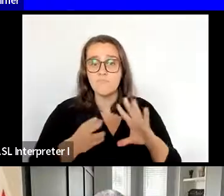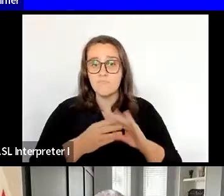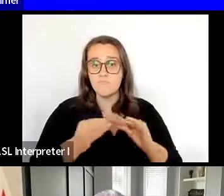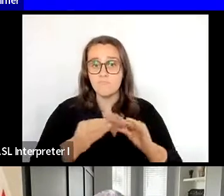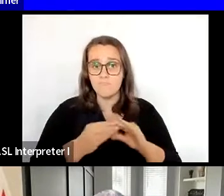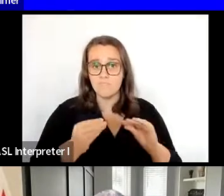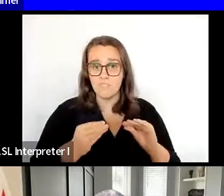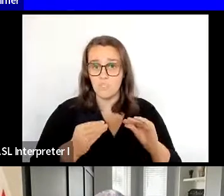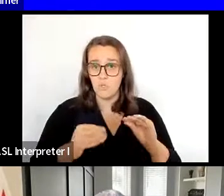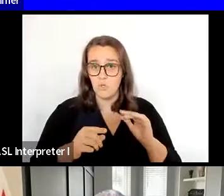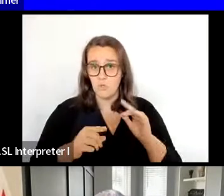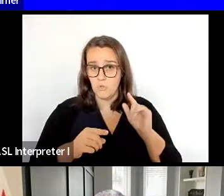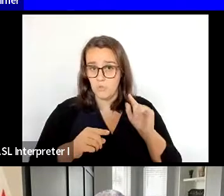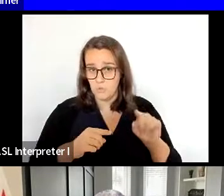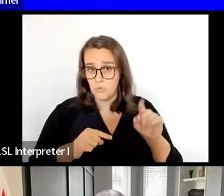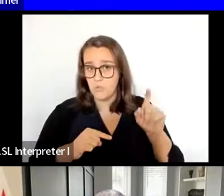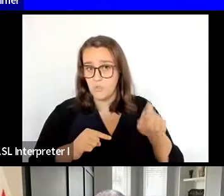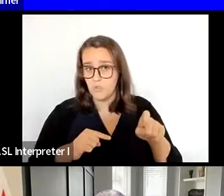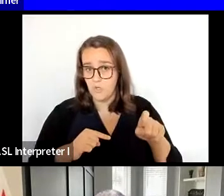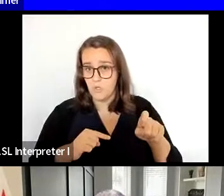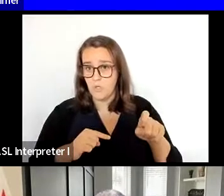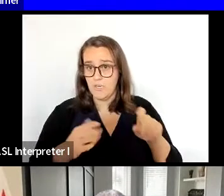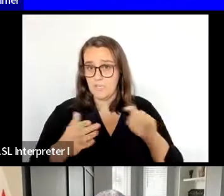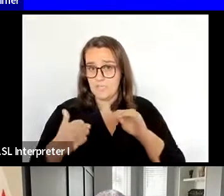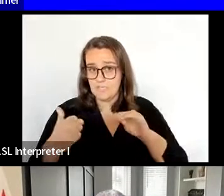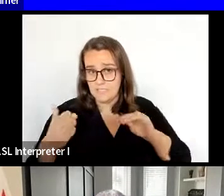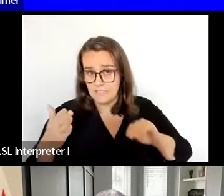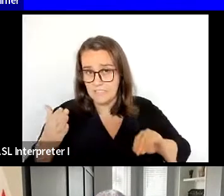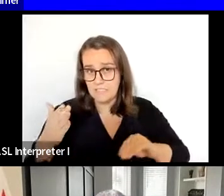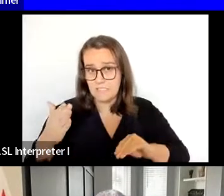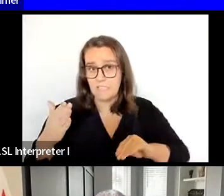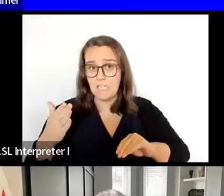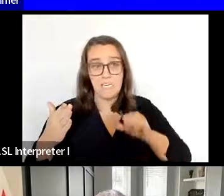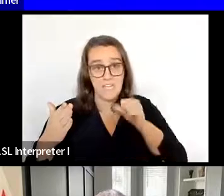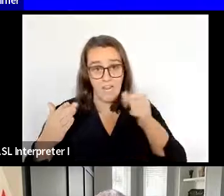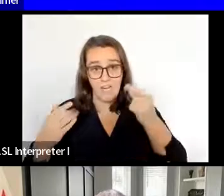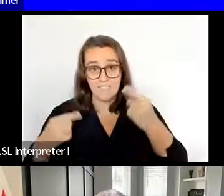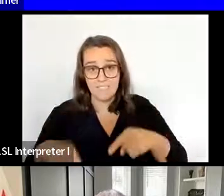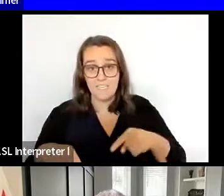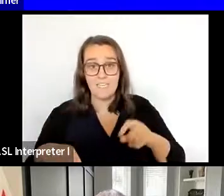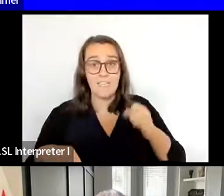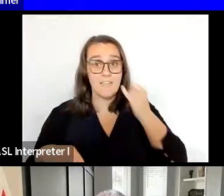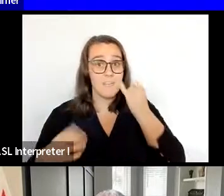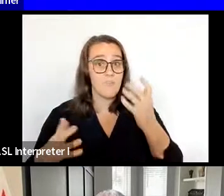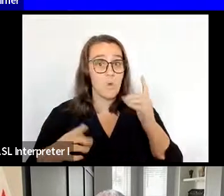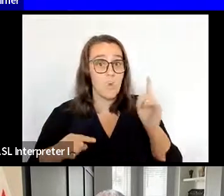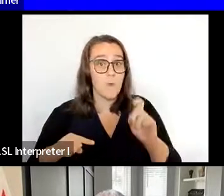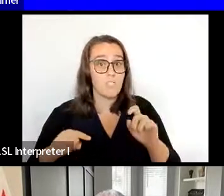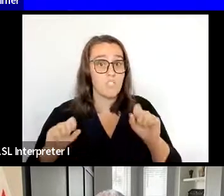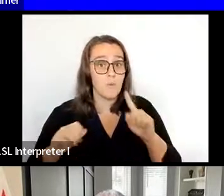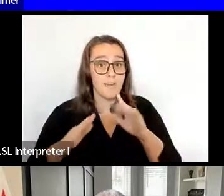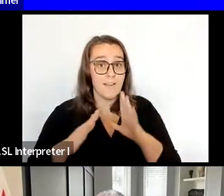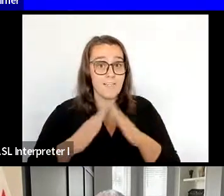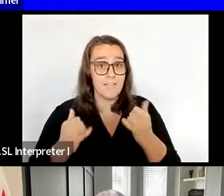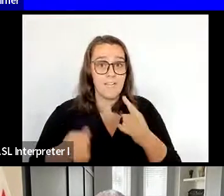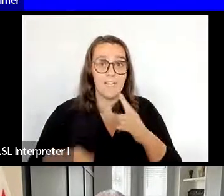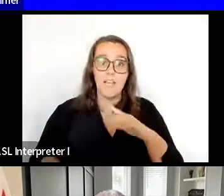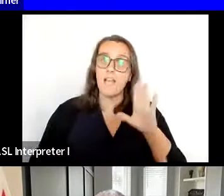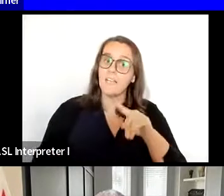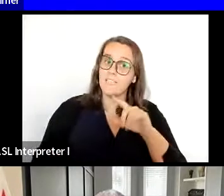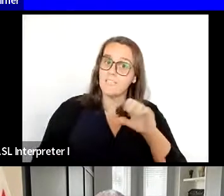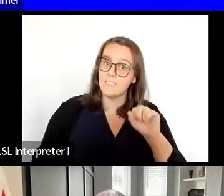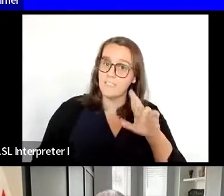off of consent. If you have a question, then now's the time to ask the question. Okay. Councilmember